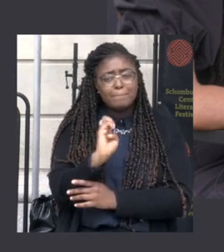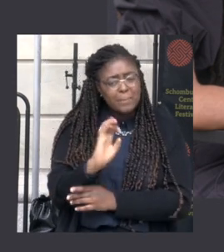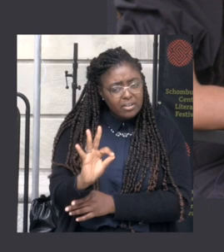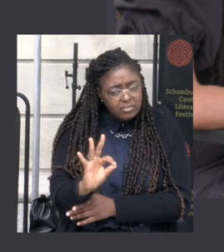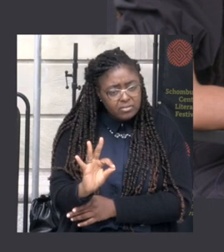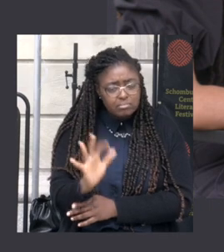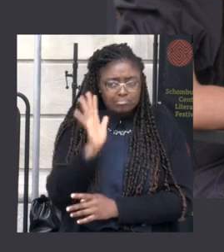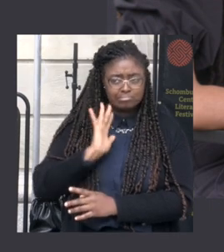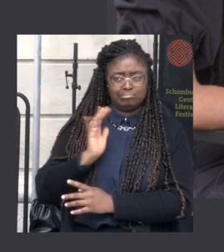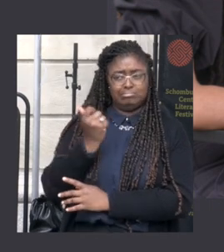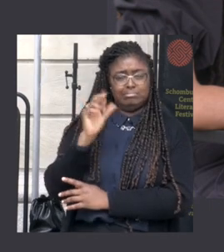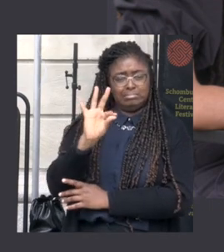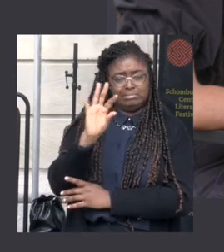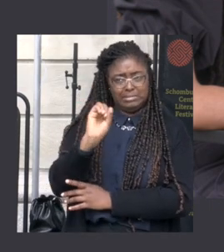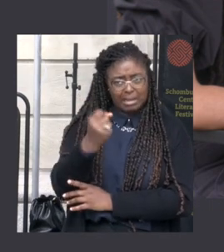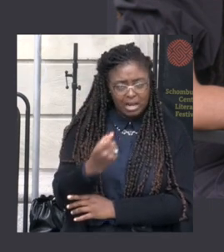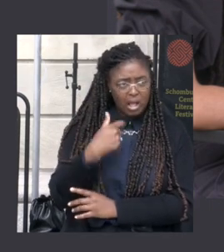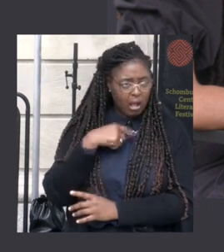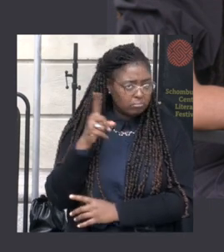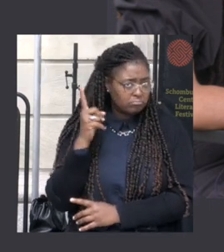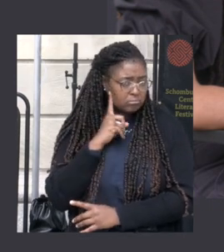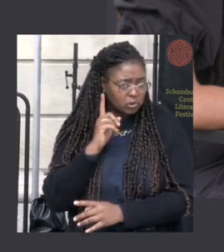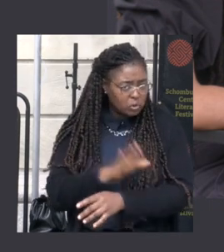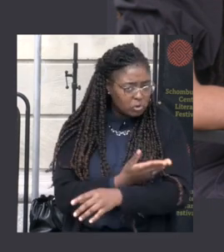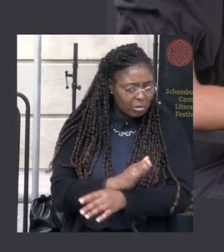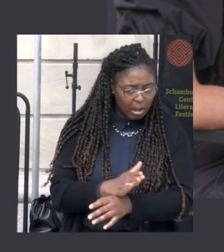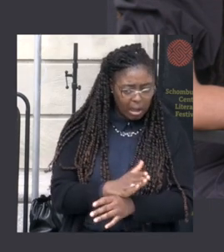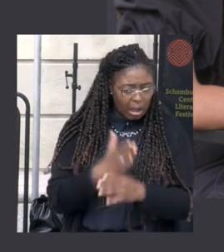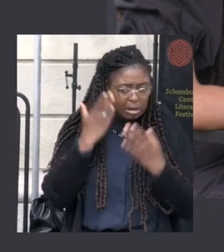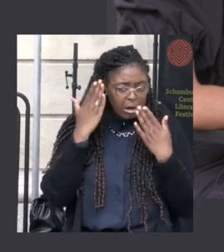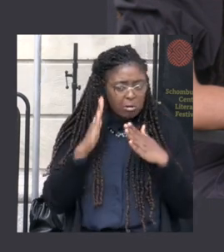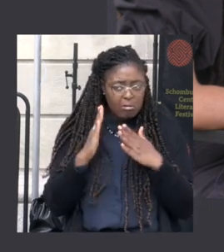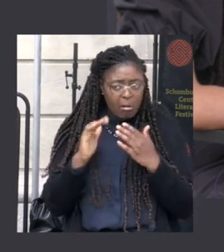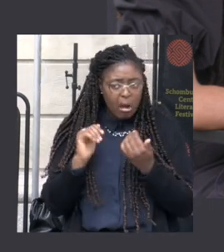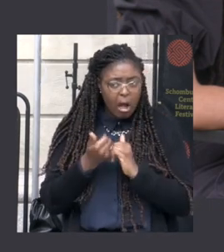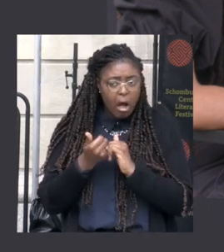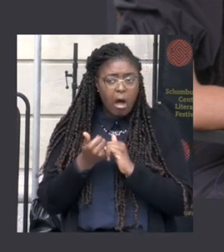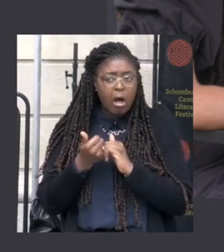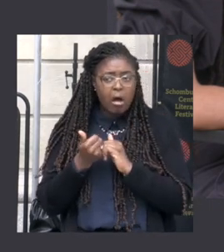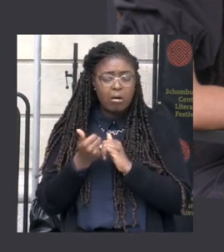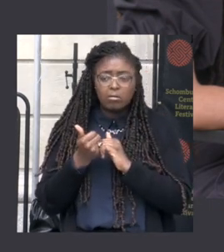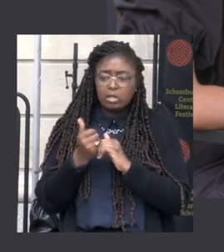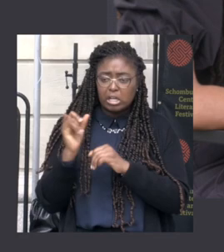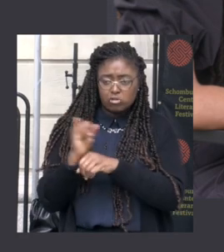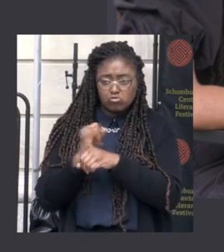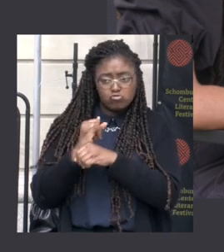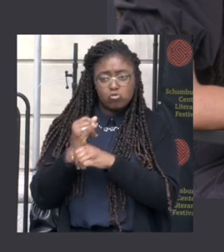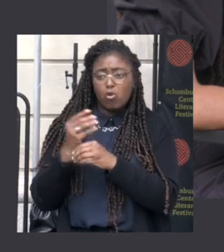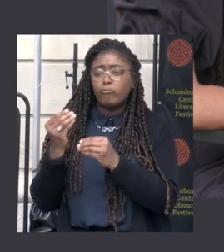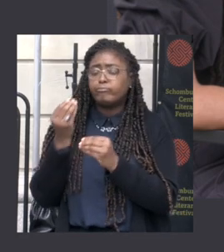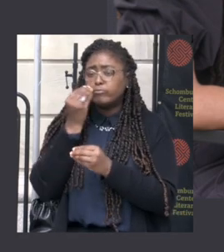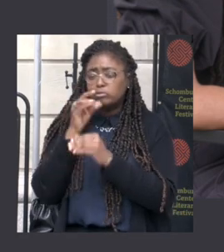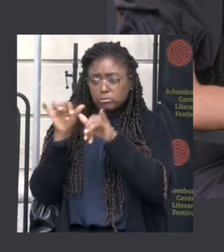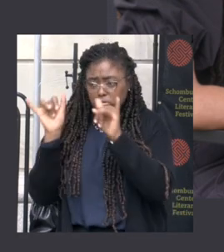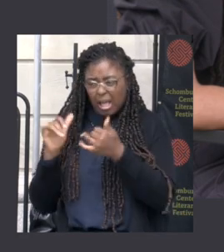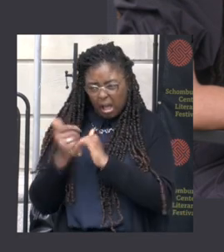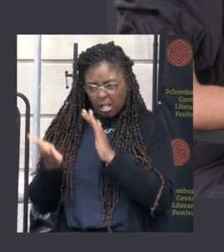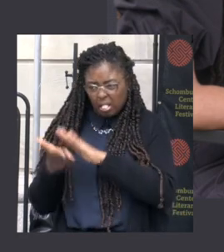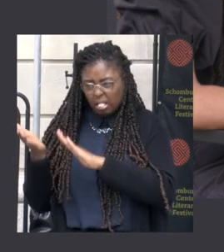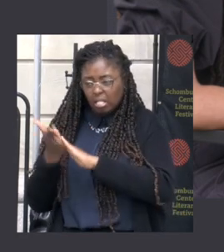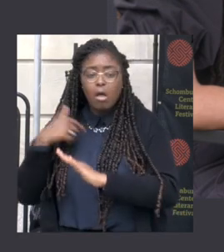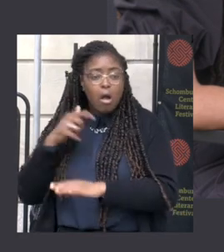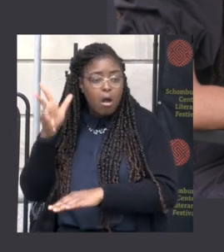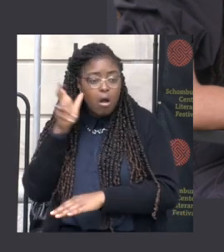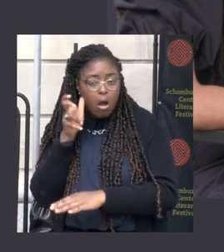this song. I had no idea about the way in which our industrialized food system operated. And then I heard these lyrics, Beef,